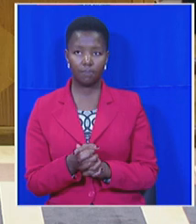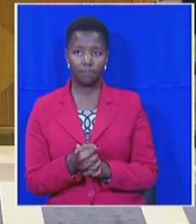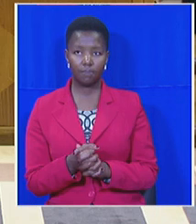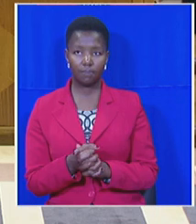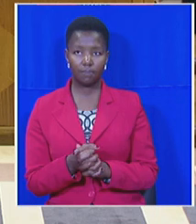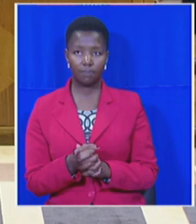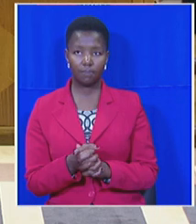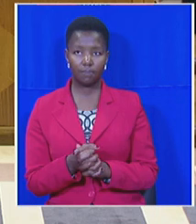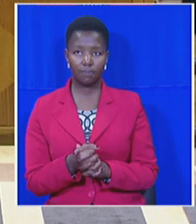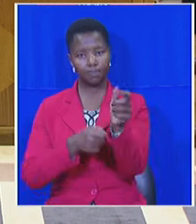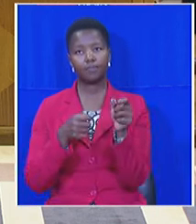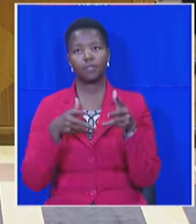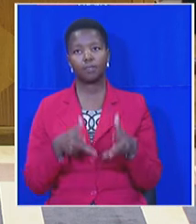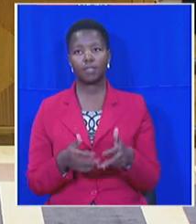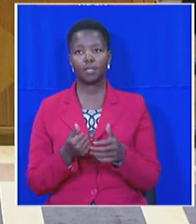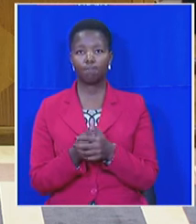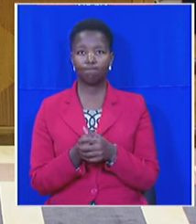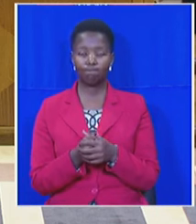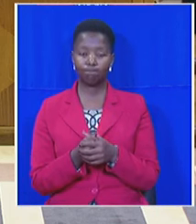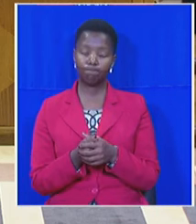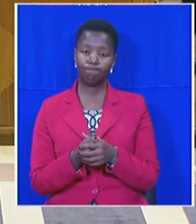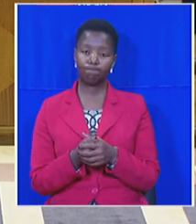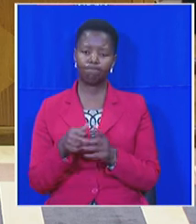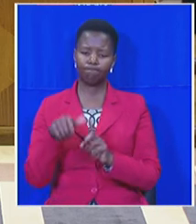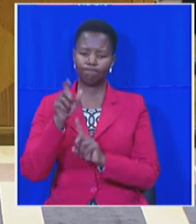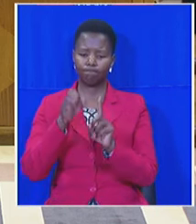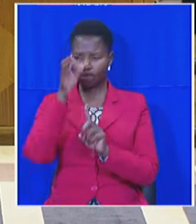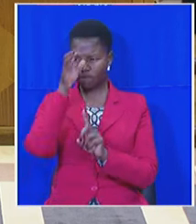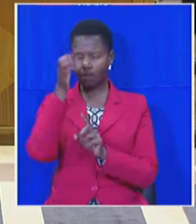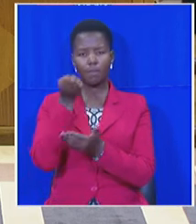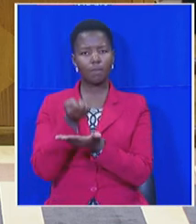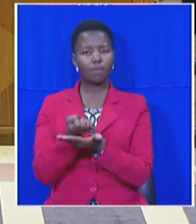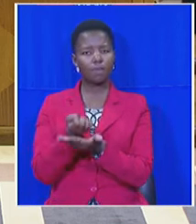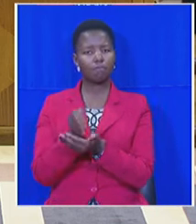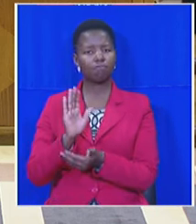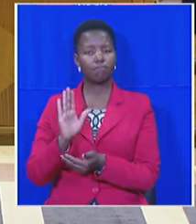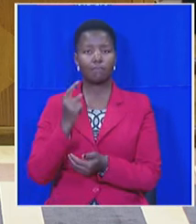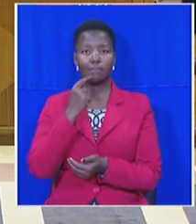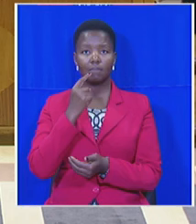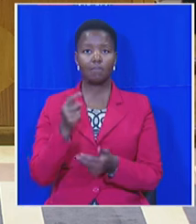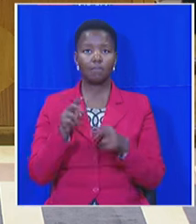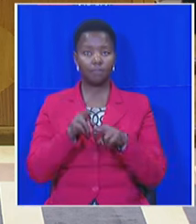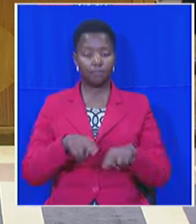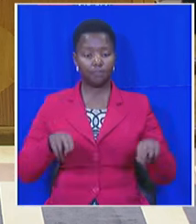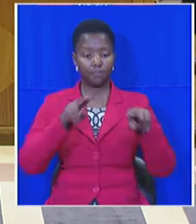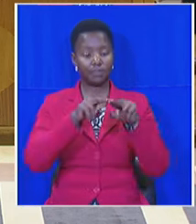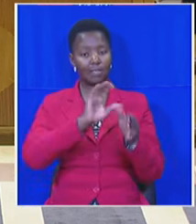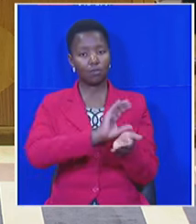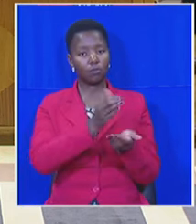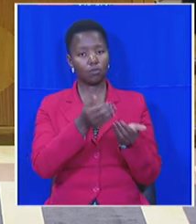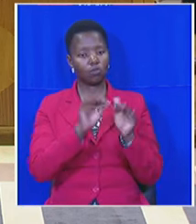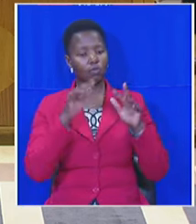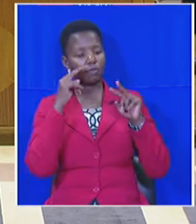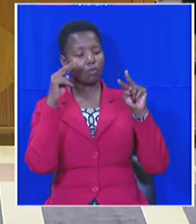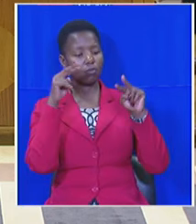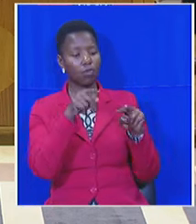Deputy Speaker, the great economist John Maynard Keynes viewed national treasuries, and I quote, as a